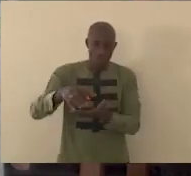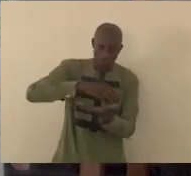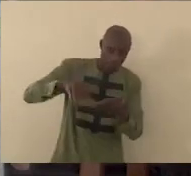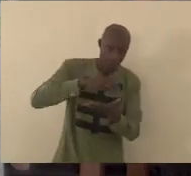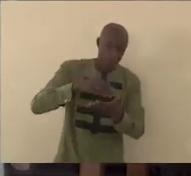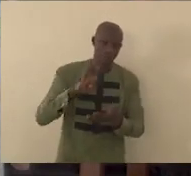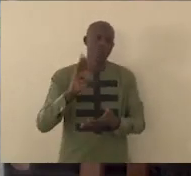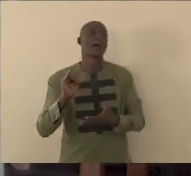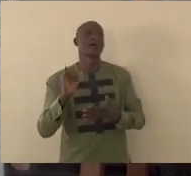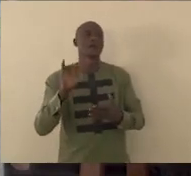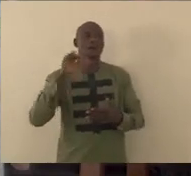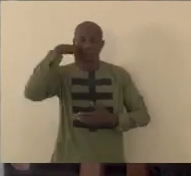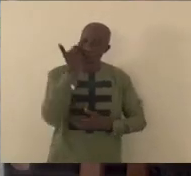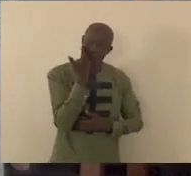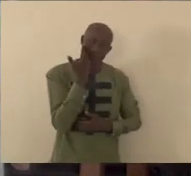very